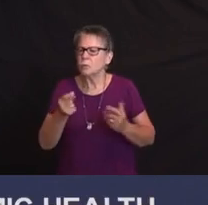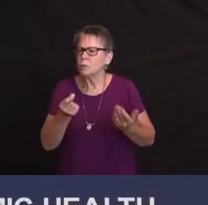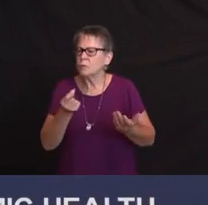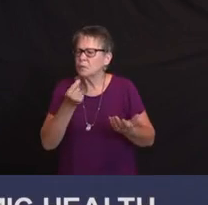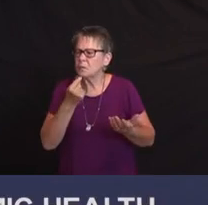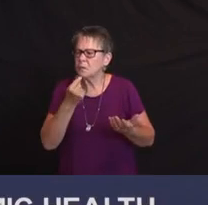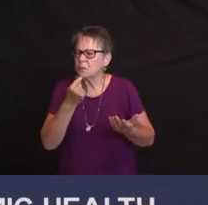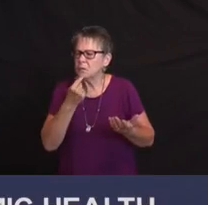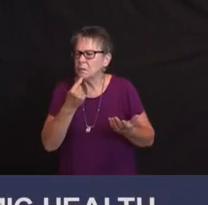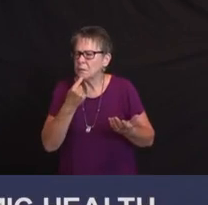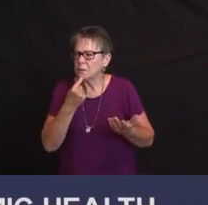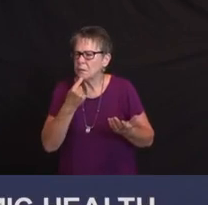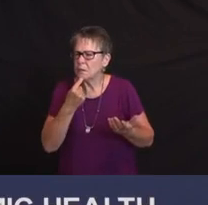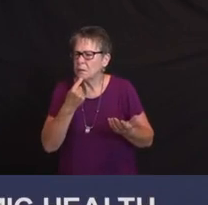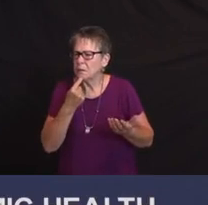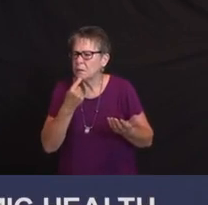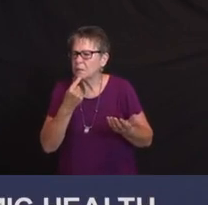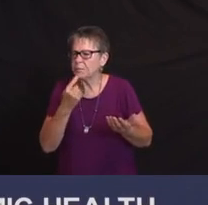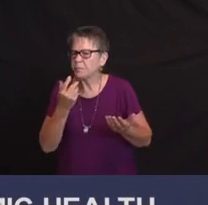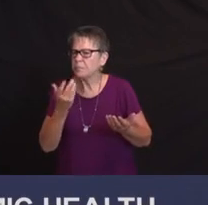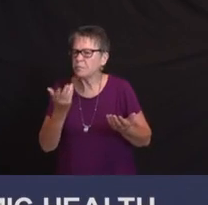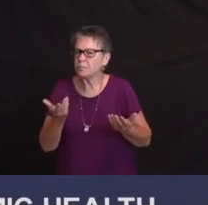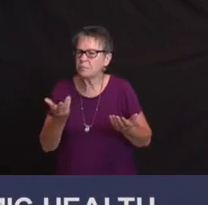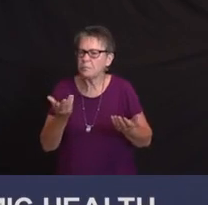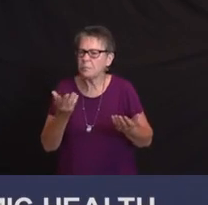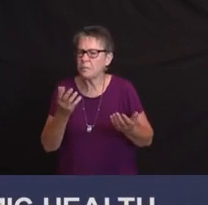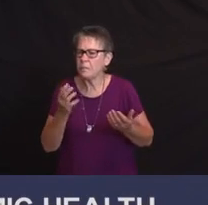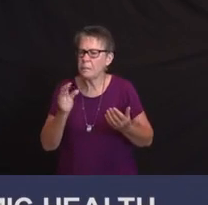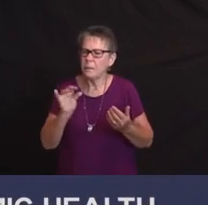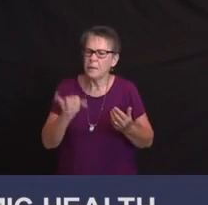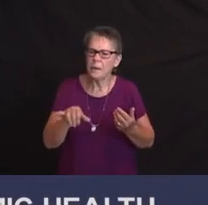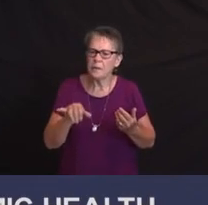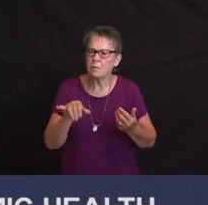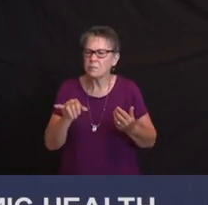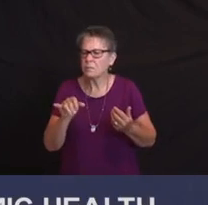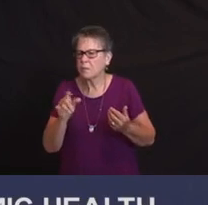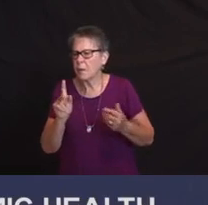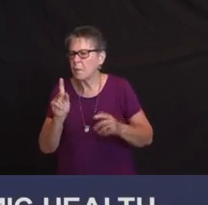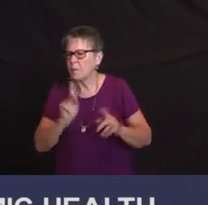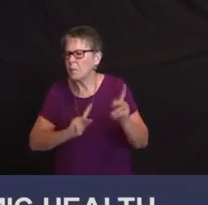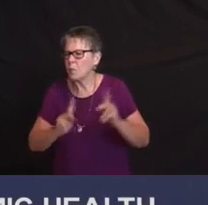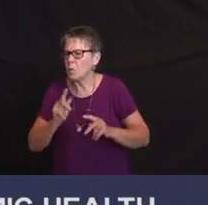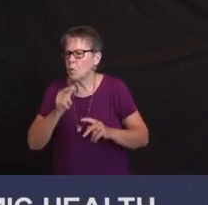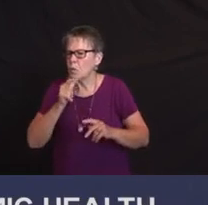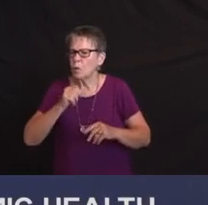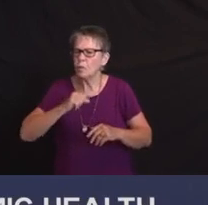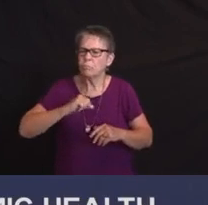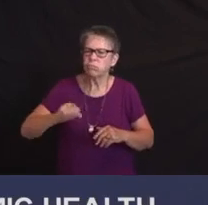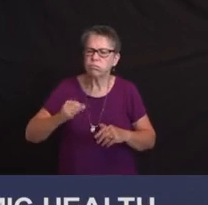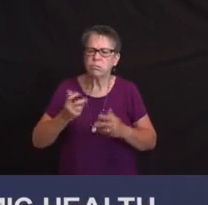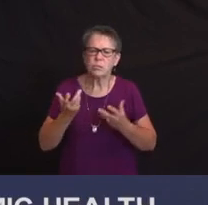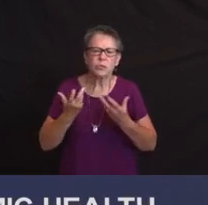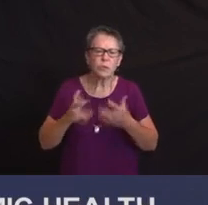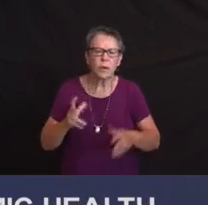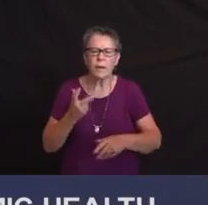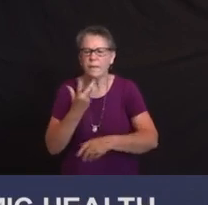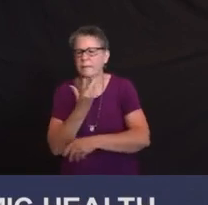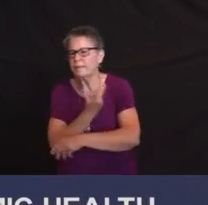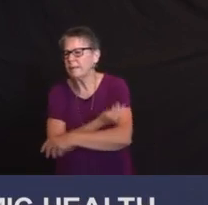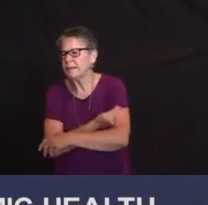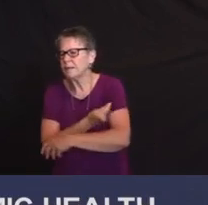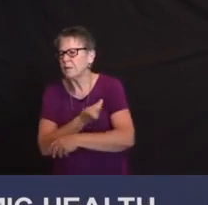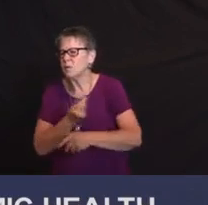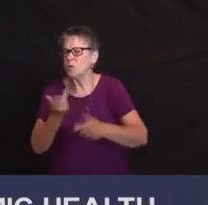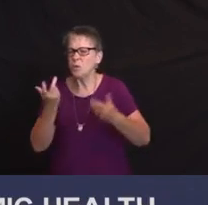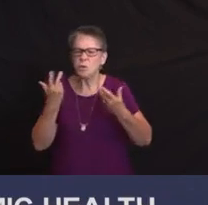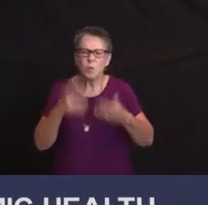your words and your tone with those who oppose vaccines and masks for kids in school seem to be tougher and more direct